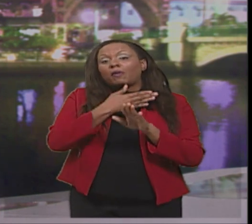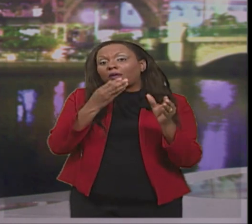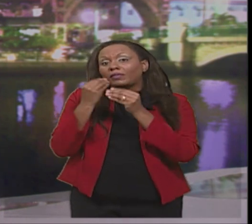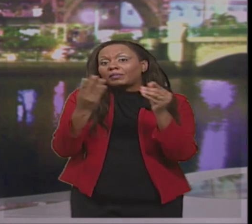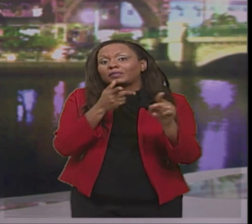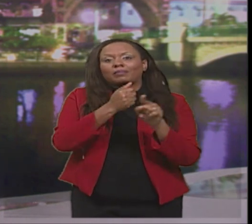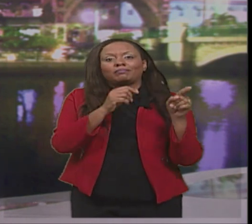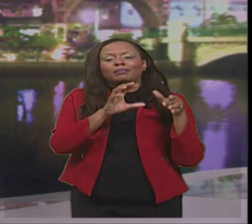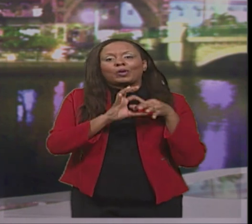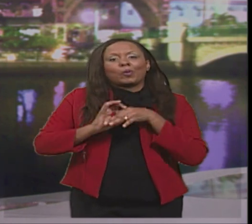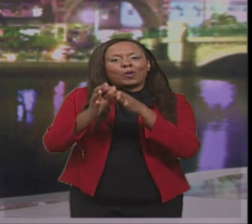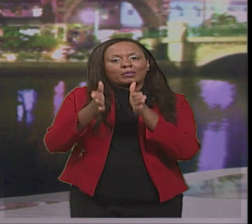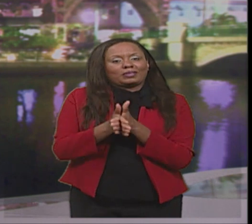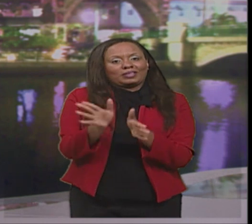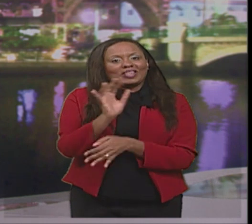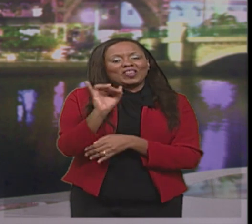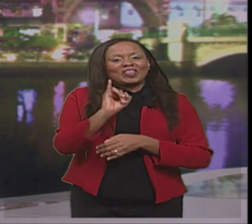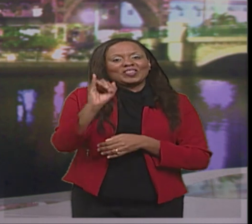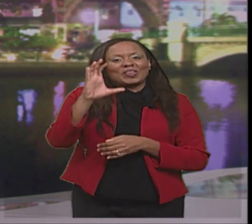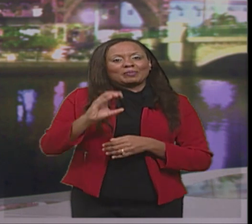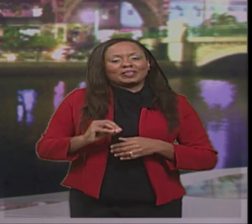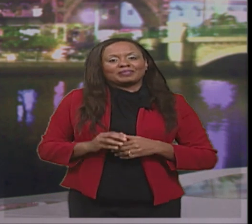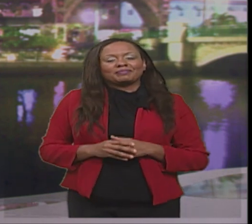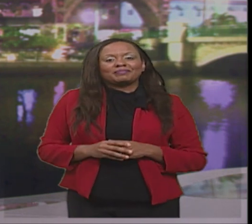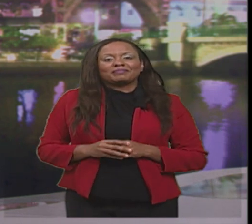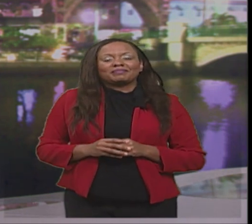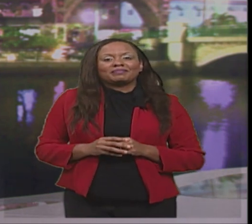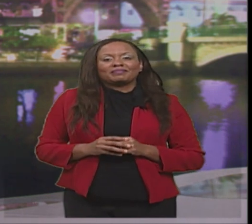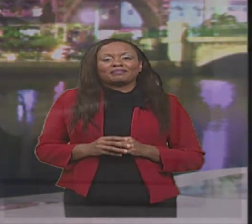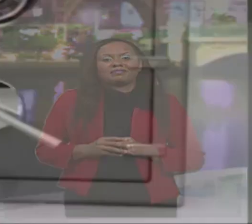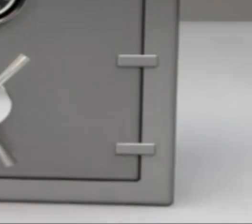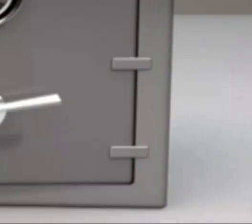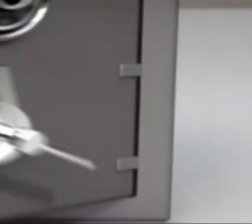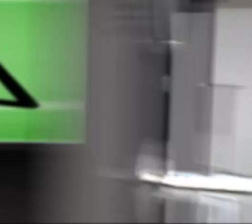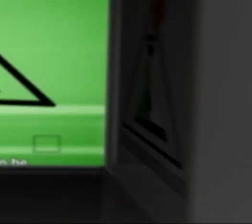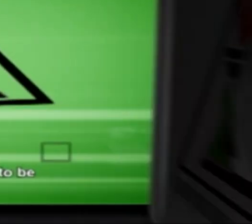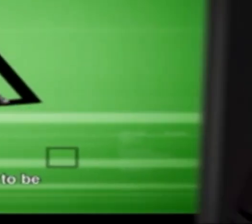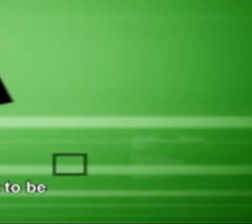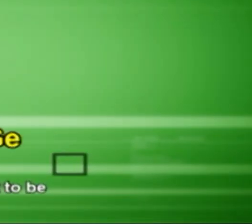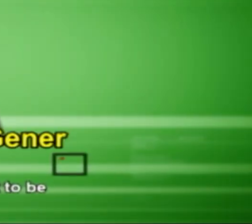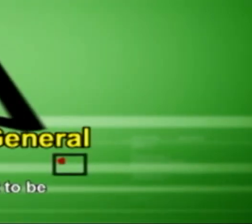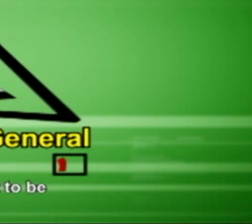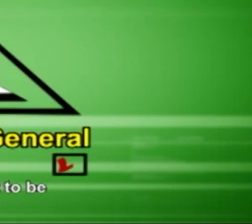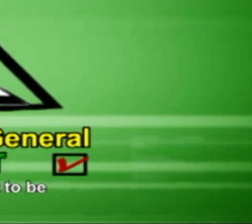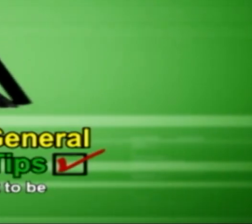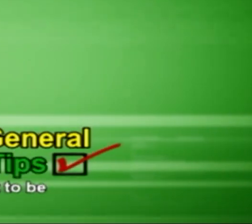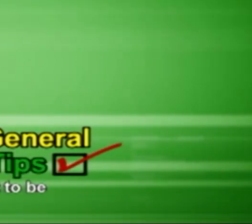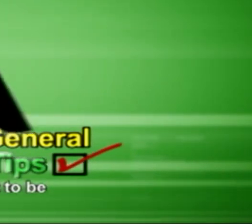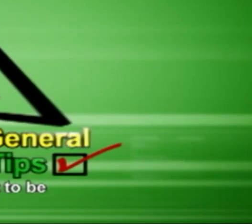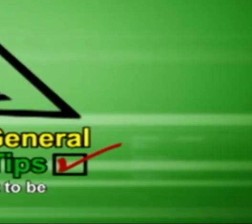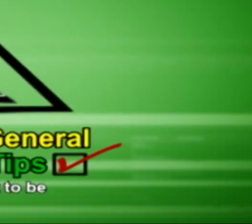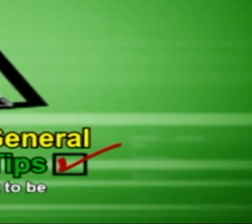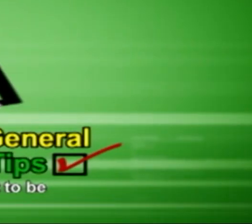but before we get to that, here is a tip from Cooperators General Insurance. This tip of the day is brought to you by Cooperators General